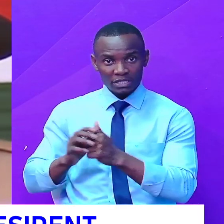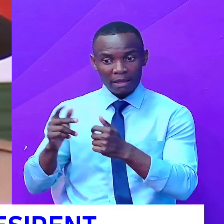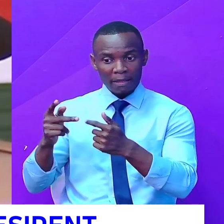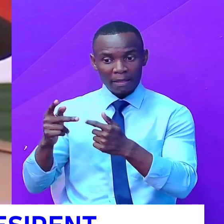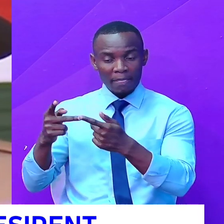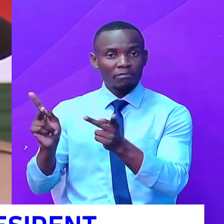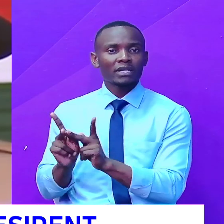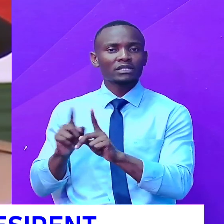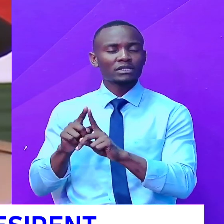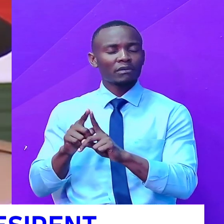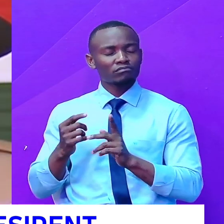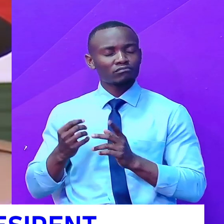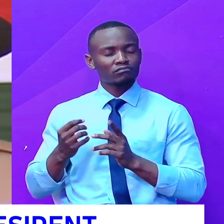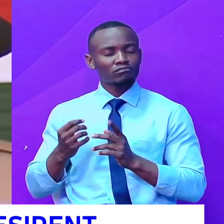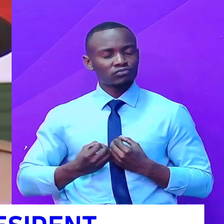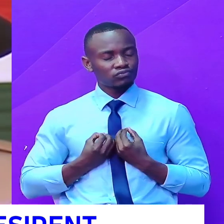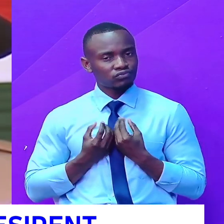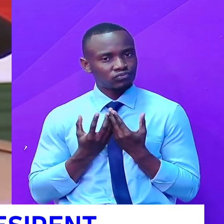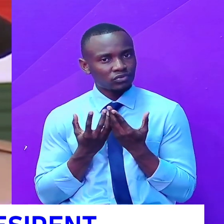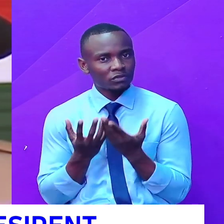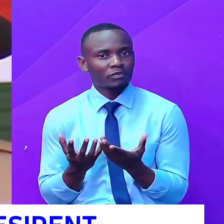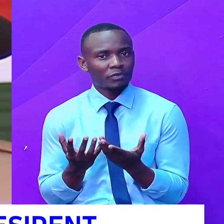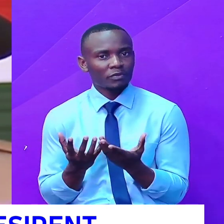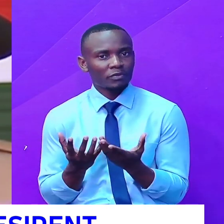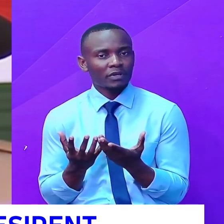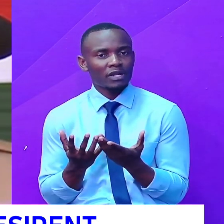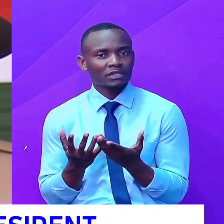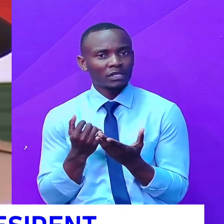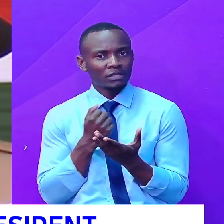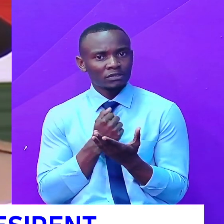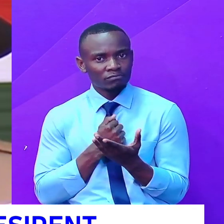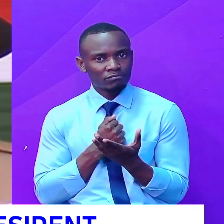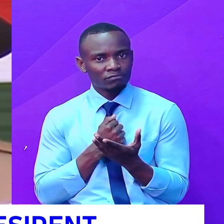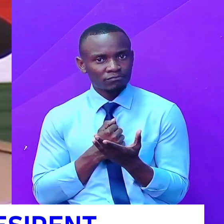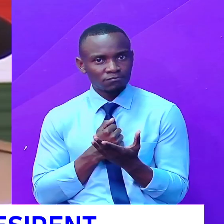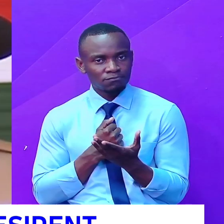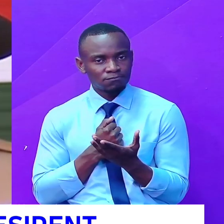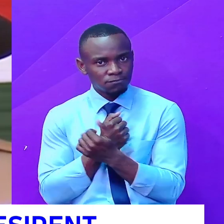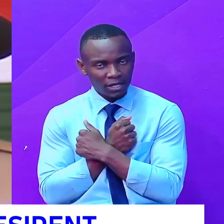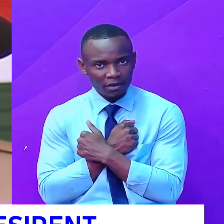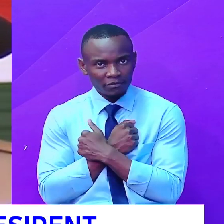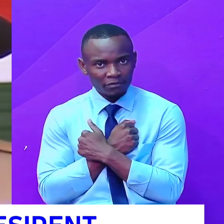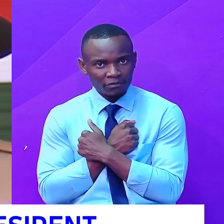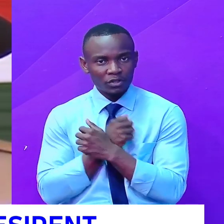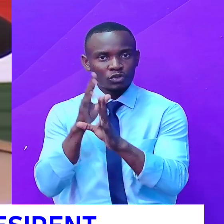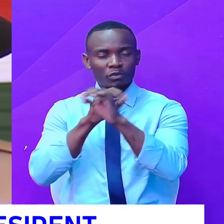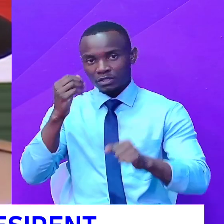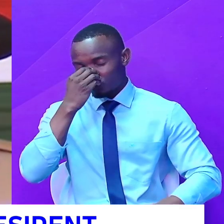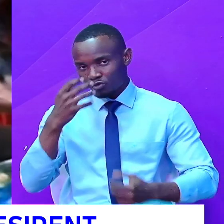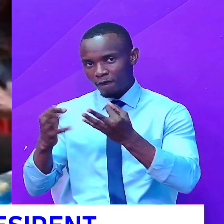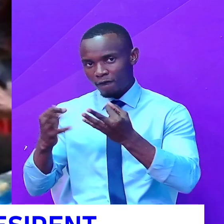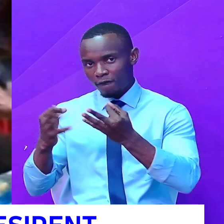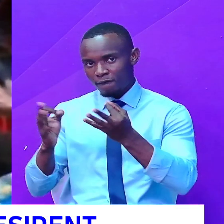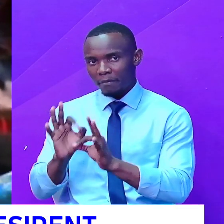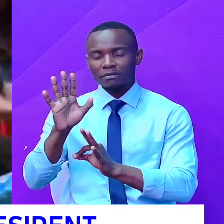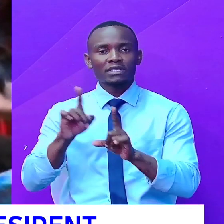deep compassion to President Ruto, to his family, and to the people of Kenya.